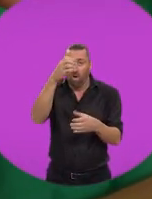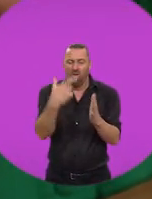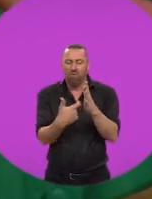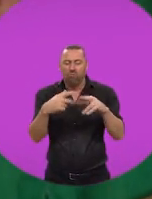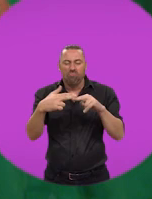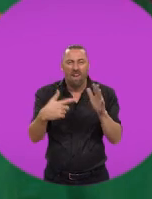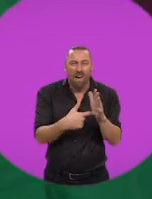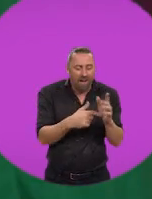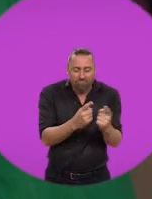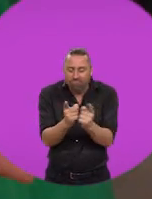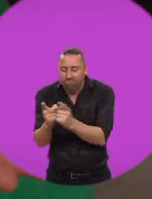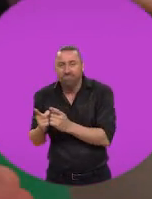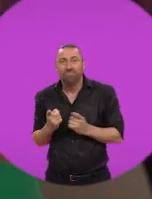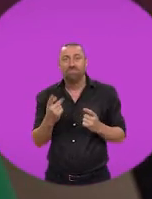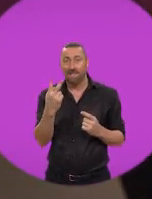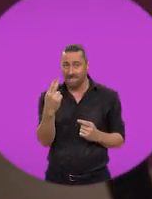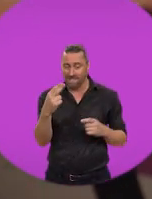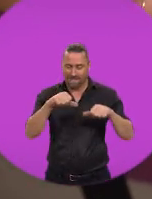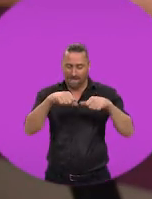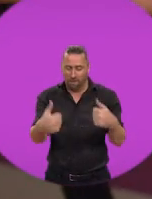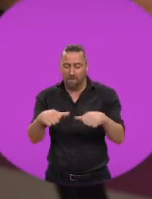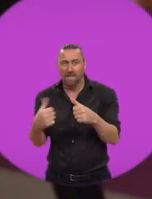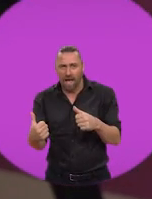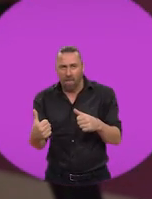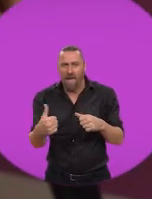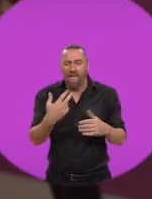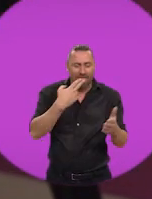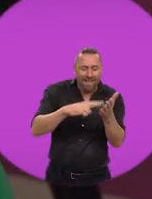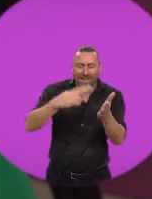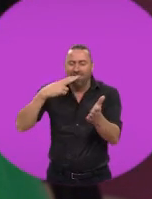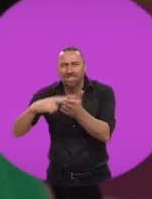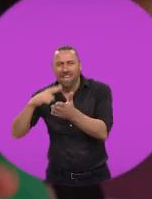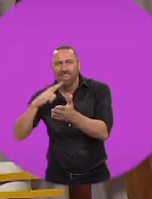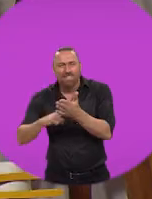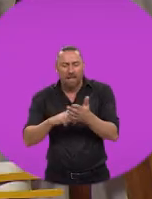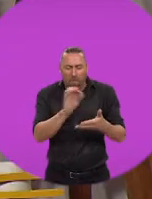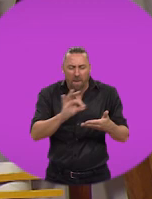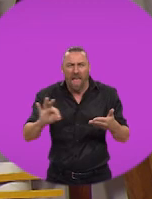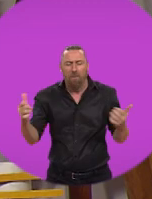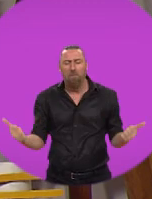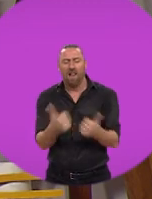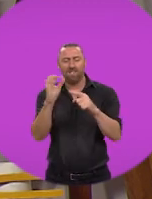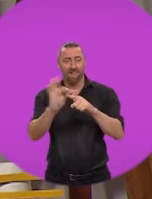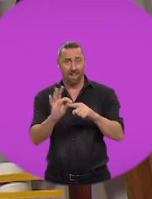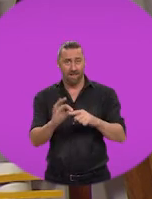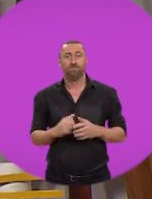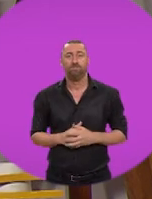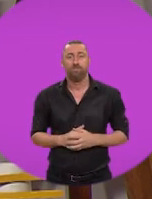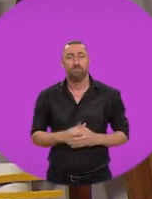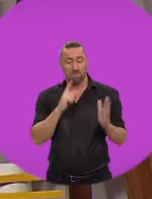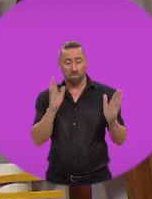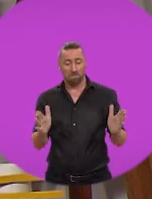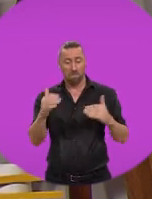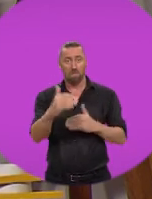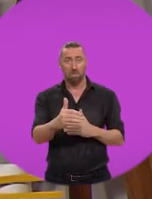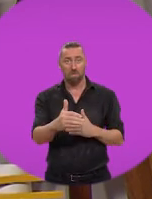craft sticks, scissors, tape, and plenty of colourful pens and stickers to decorate with. Then we're going to take our tissue box and cut a hole